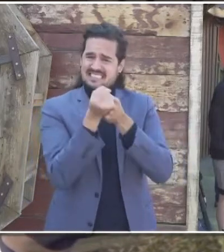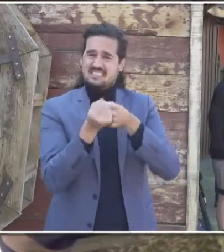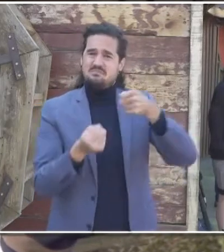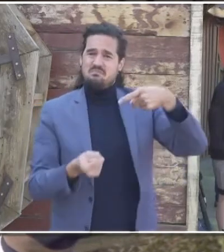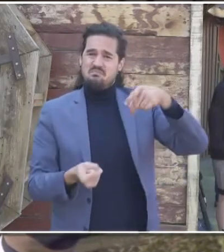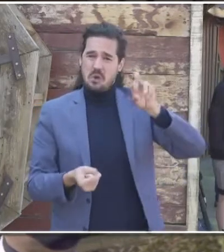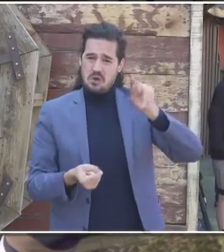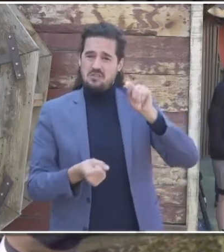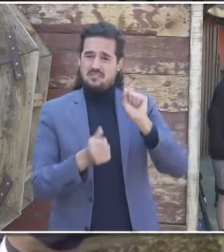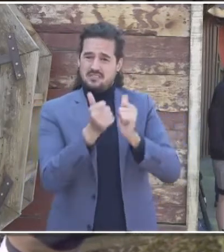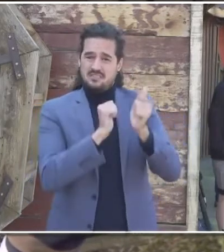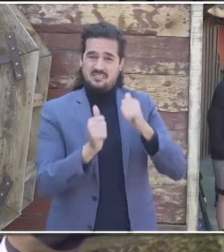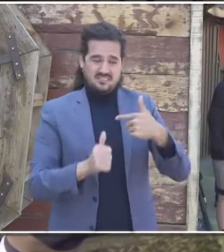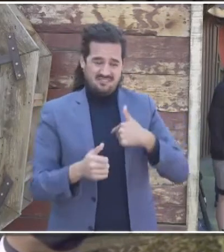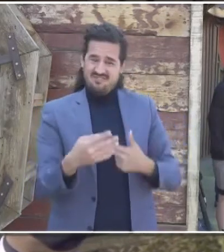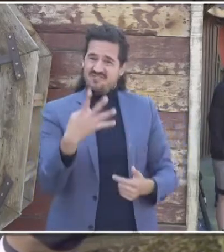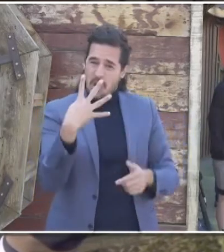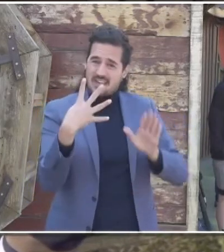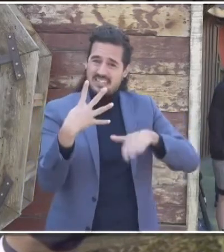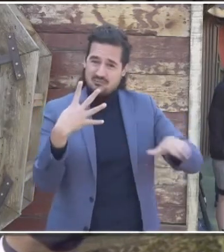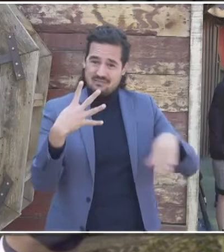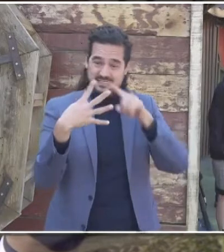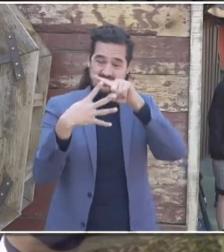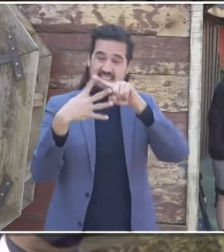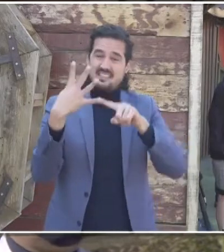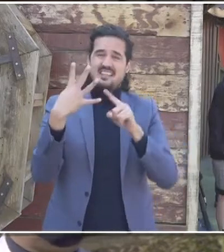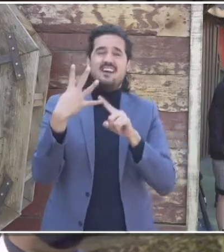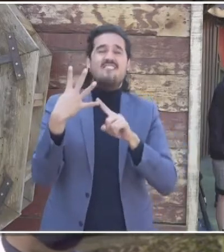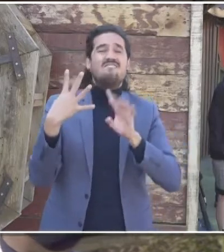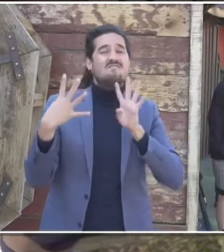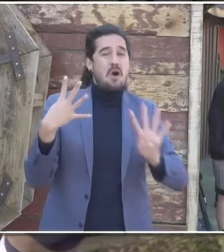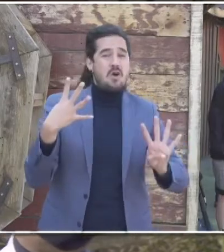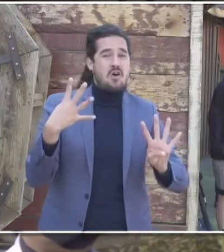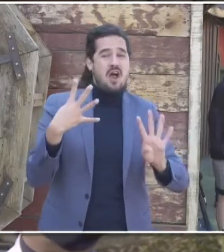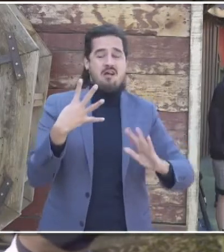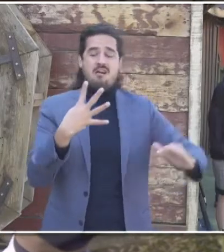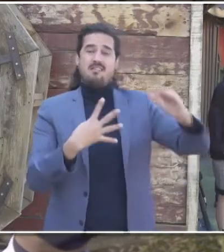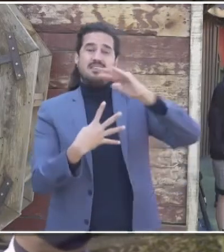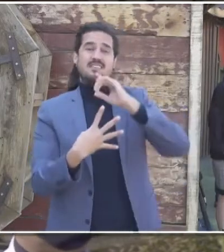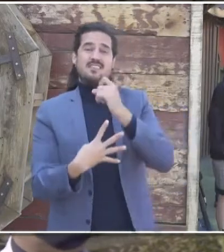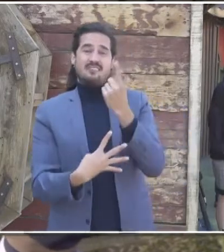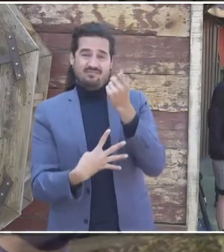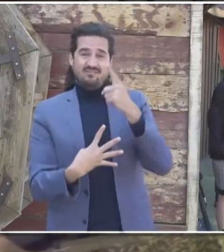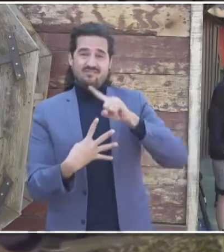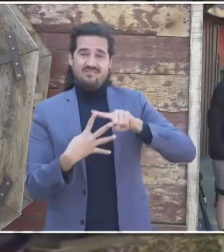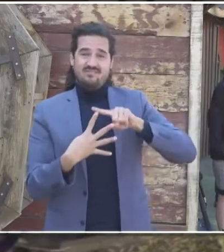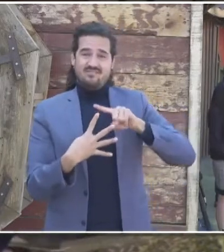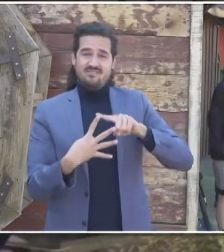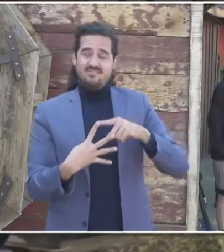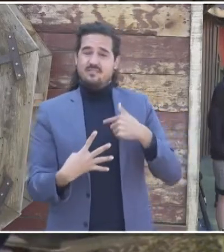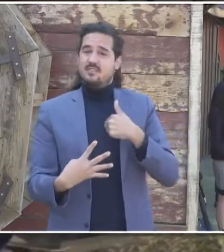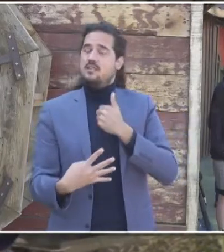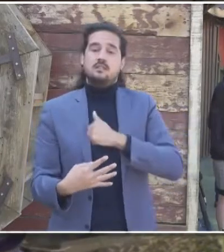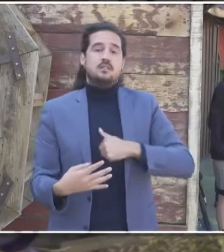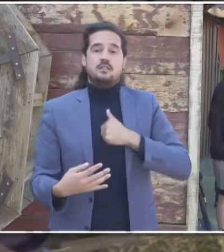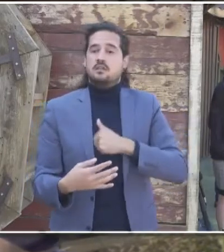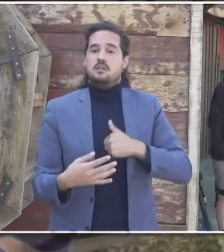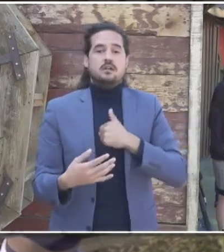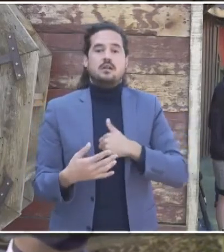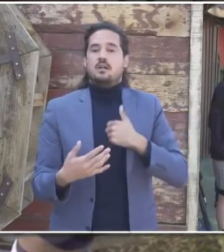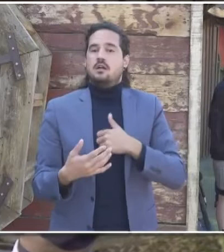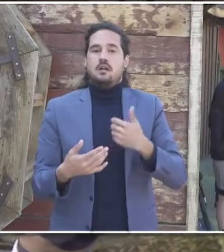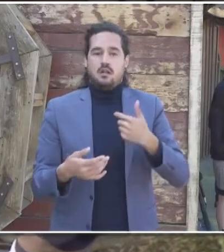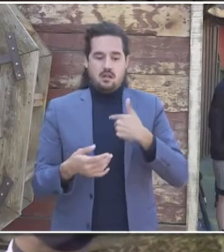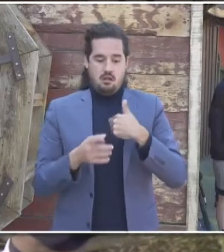4 to 11. So forgive the personalization of this, that deeply are desirous to see